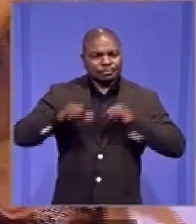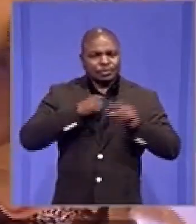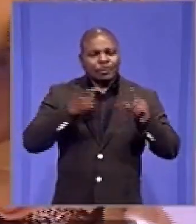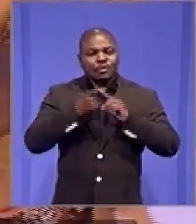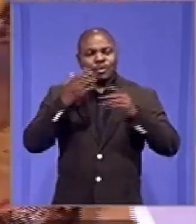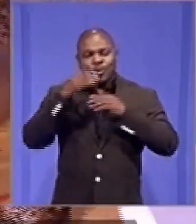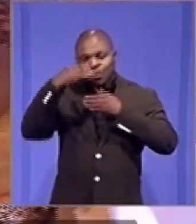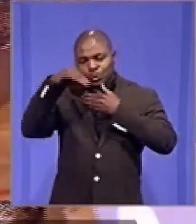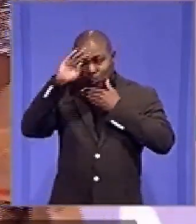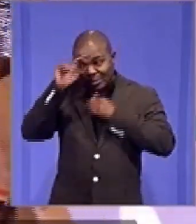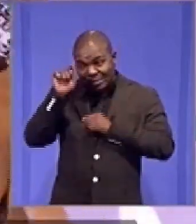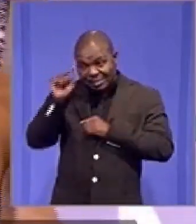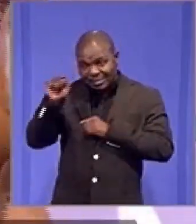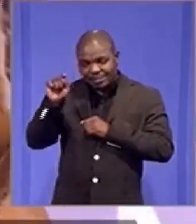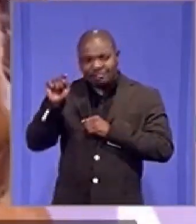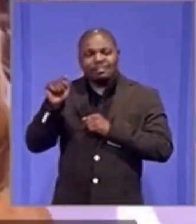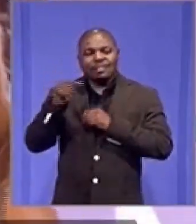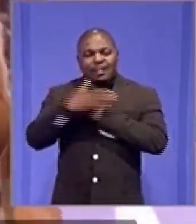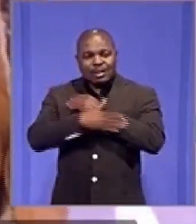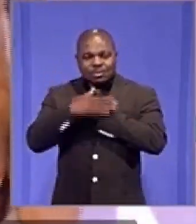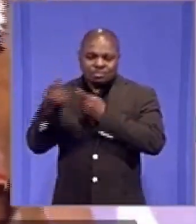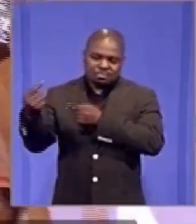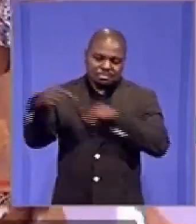tswa kwa Botswana wa boagisani.